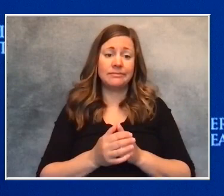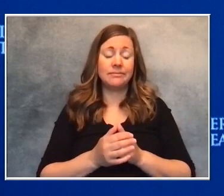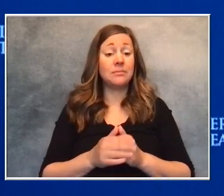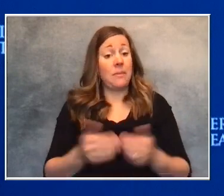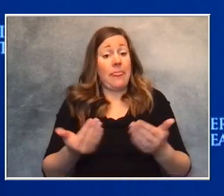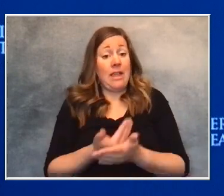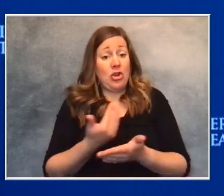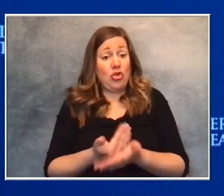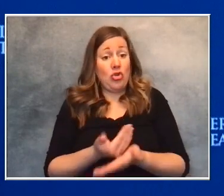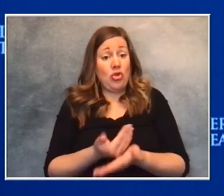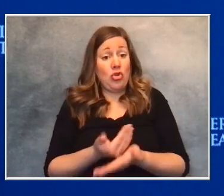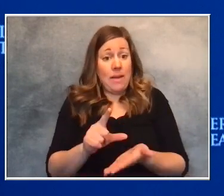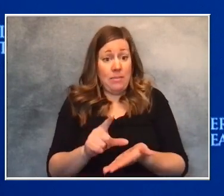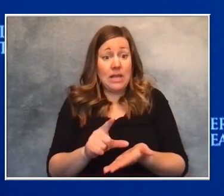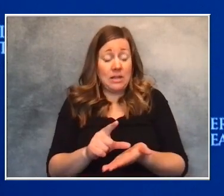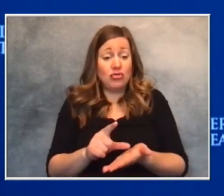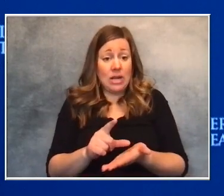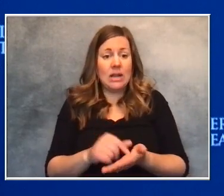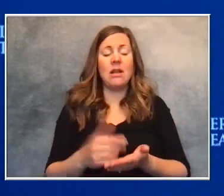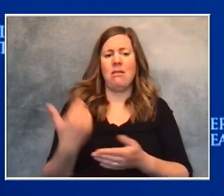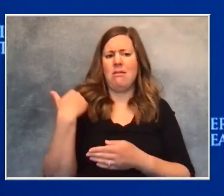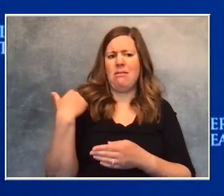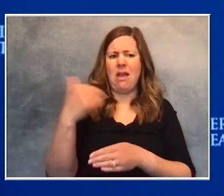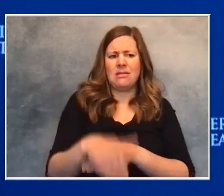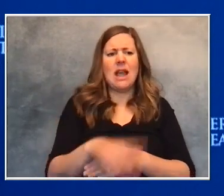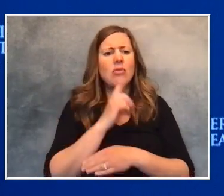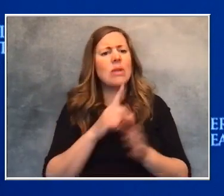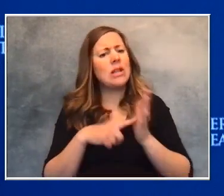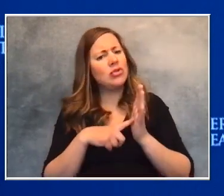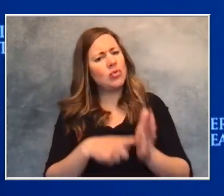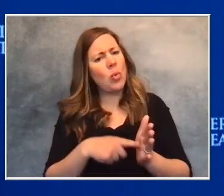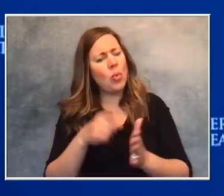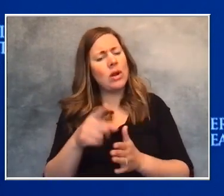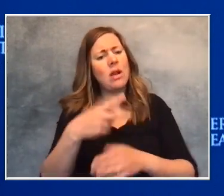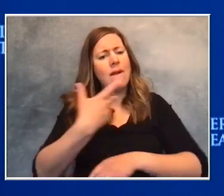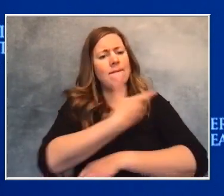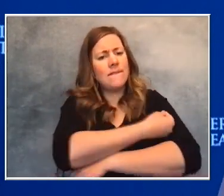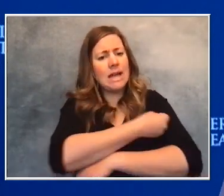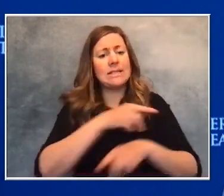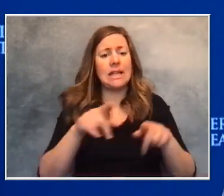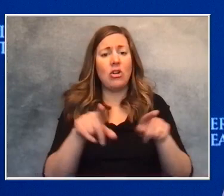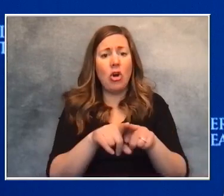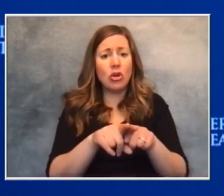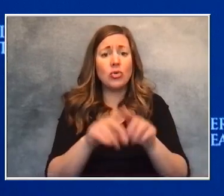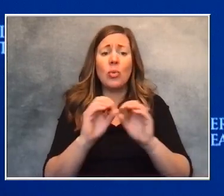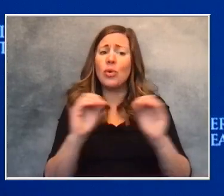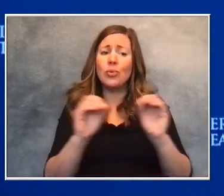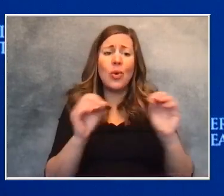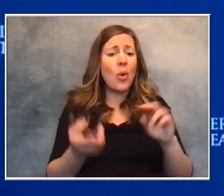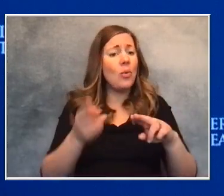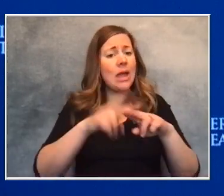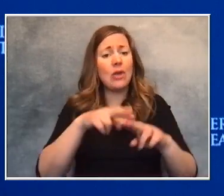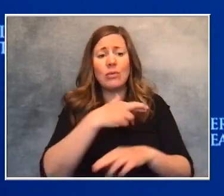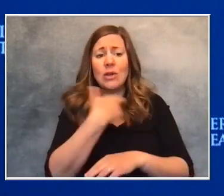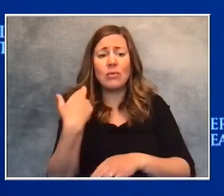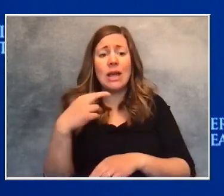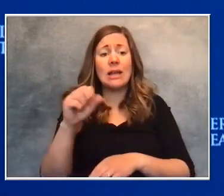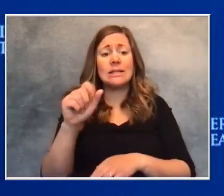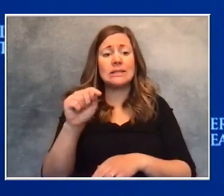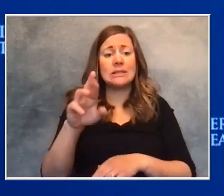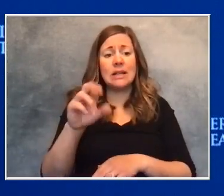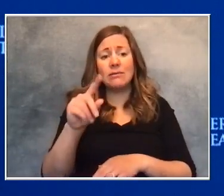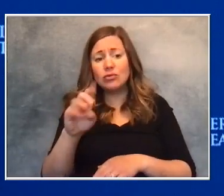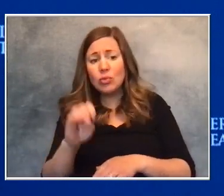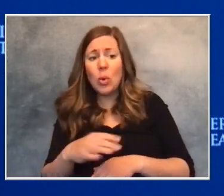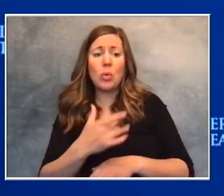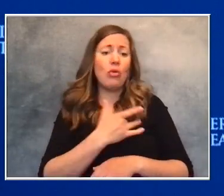New England Journal of Medicine, just overnight that showed that the vaccines also, there is no increased risk of stroke or cardiovascular events.